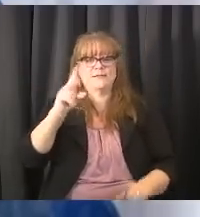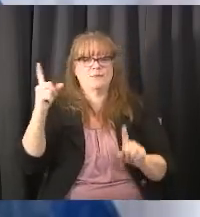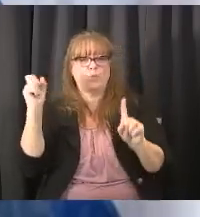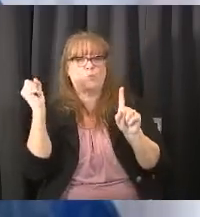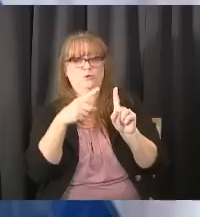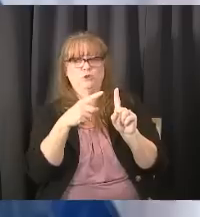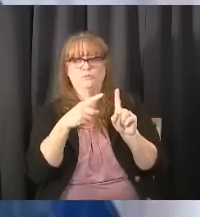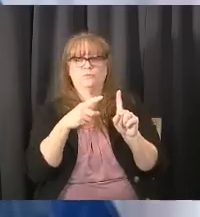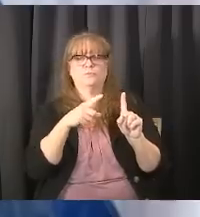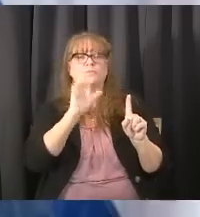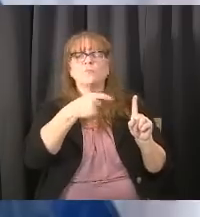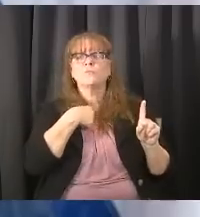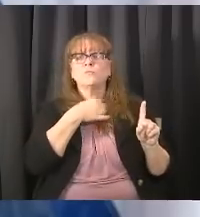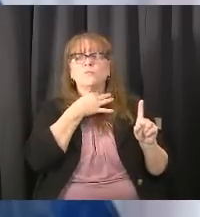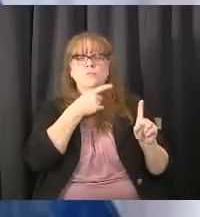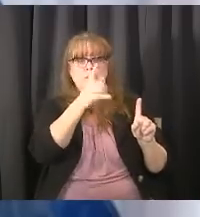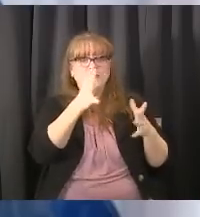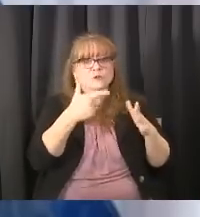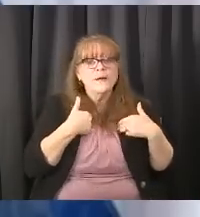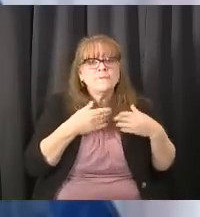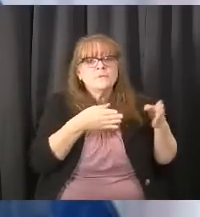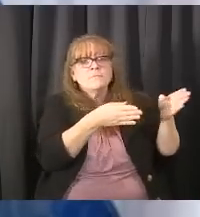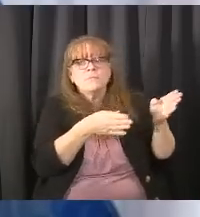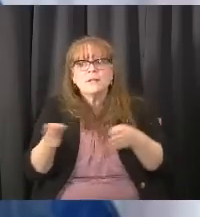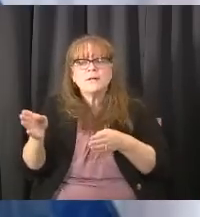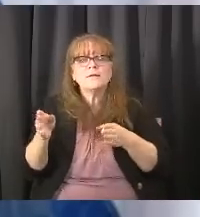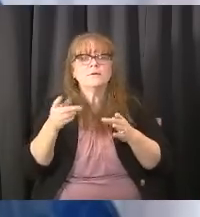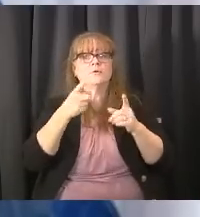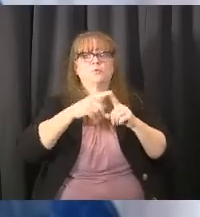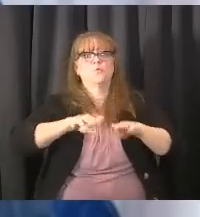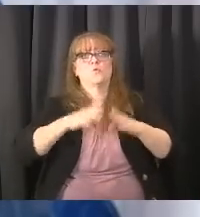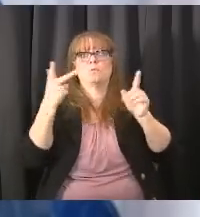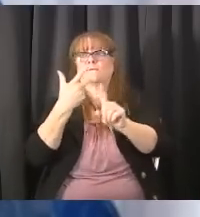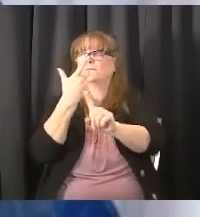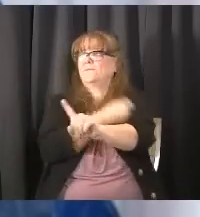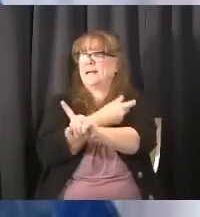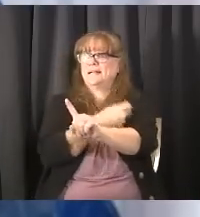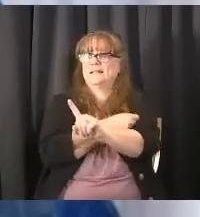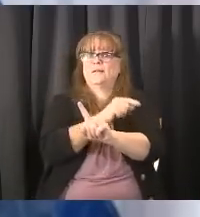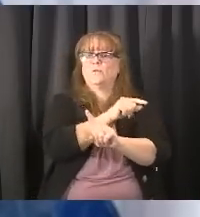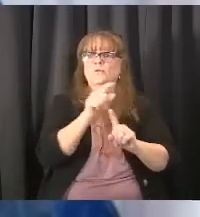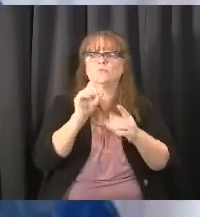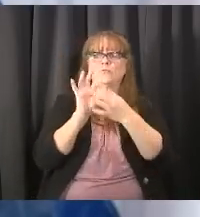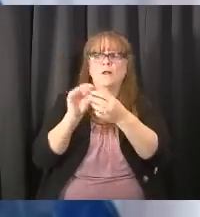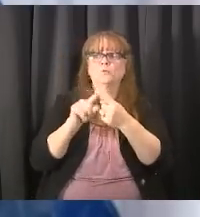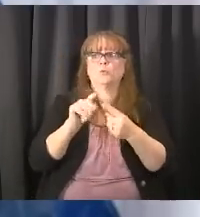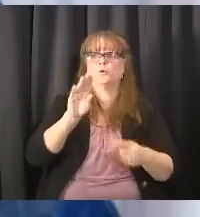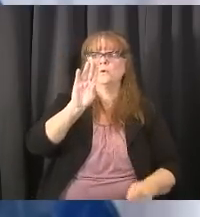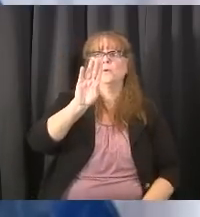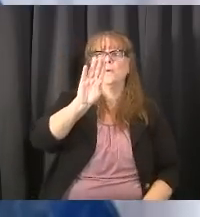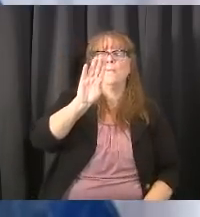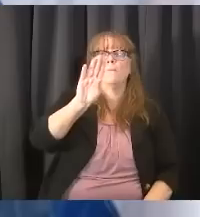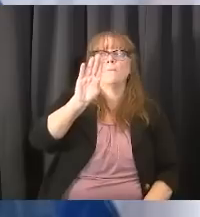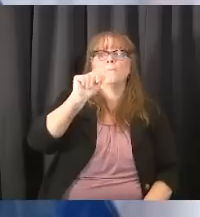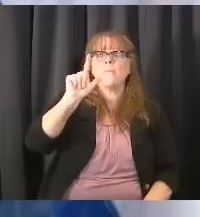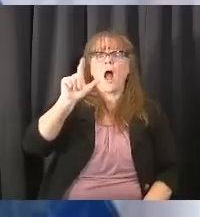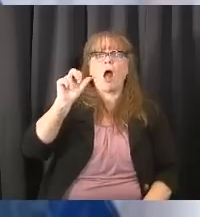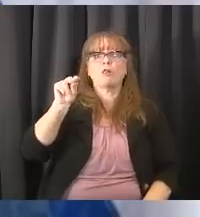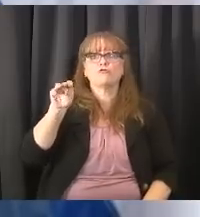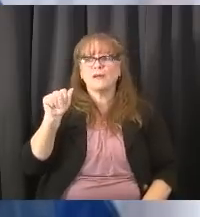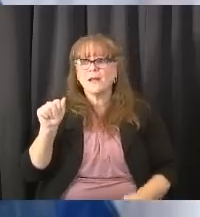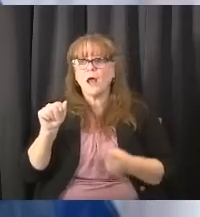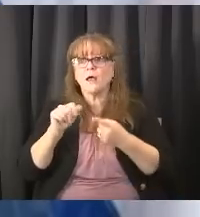vaccination sites like we had with testing at like Ball Arena, Coors Field, Power Field? We see they're doing this in Los Angeles at Dodger Stadium. I mean, have we